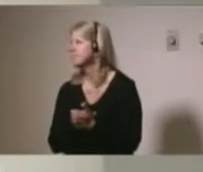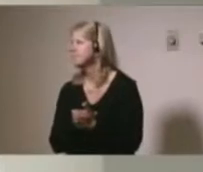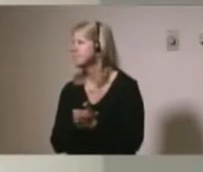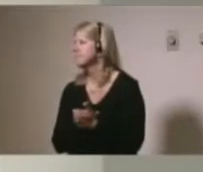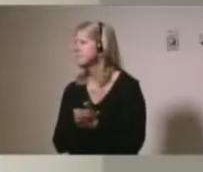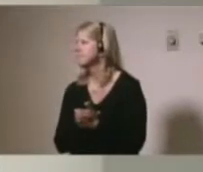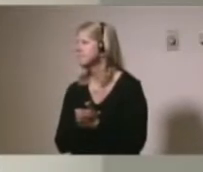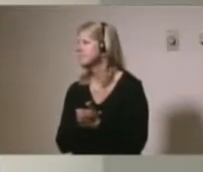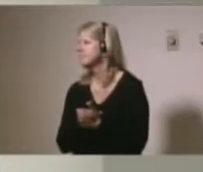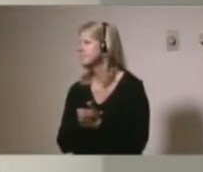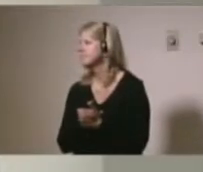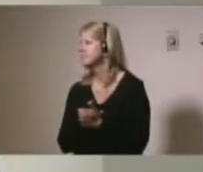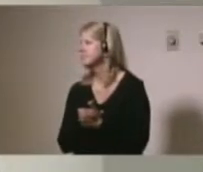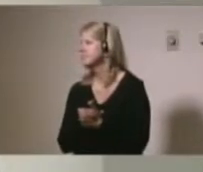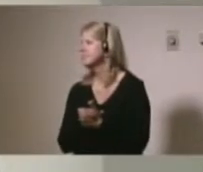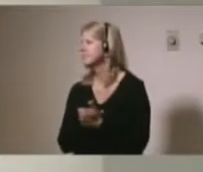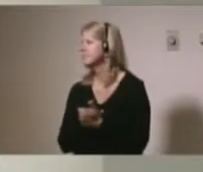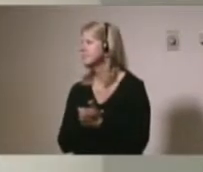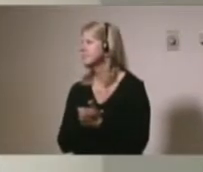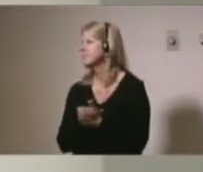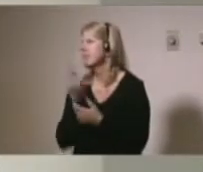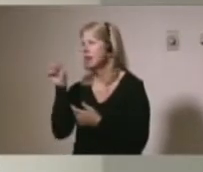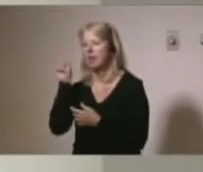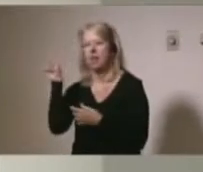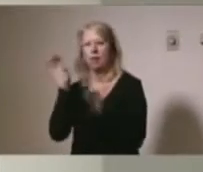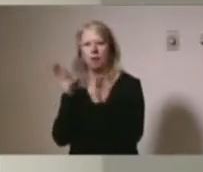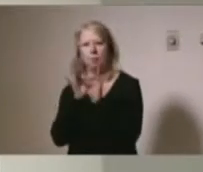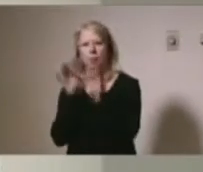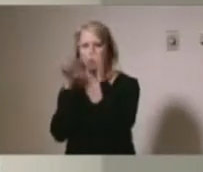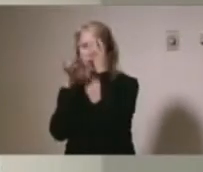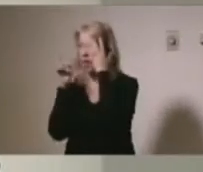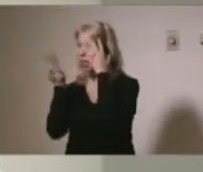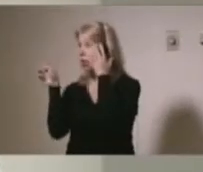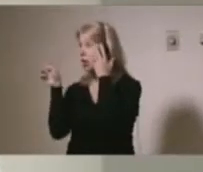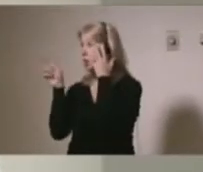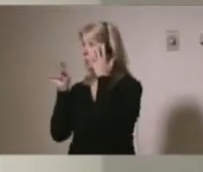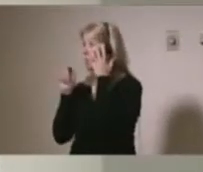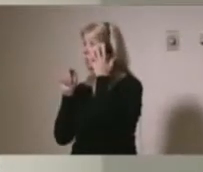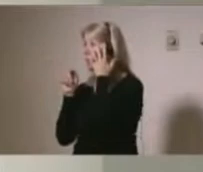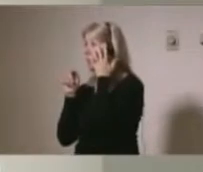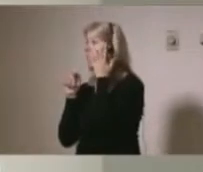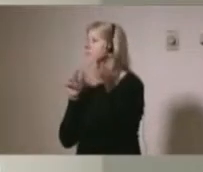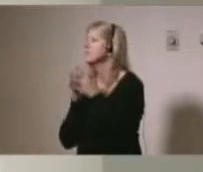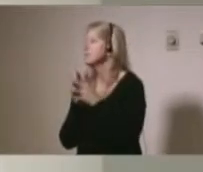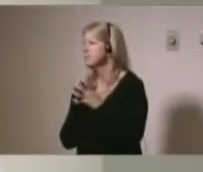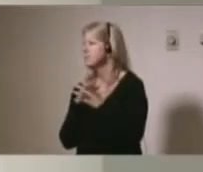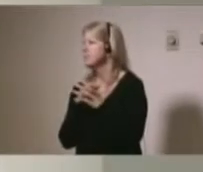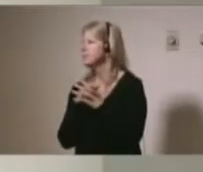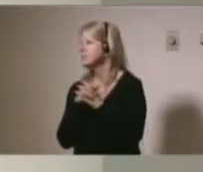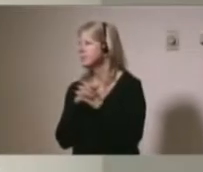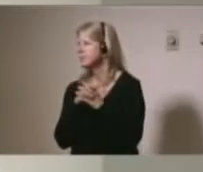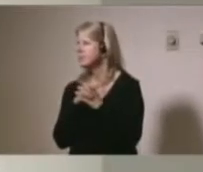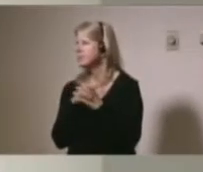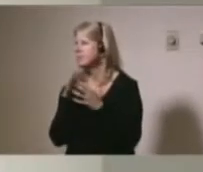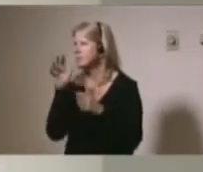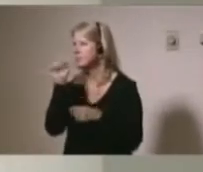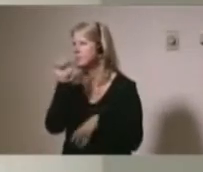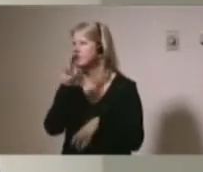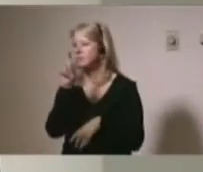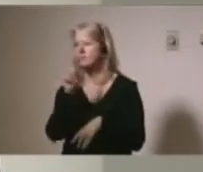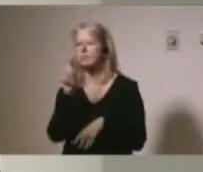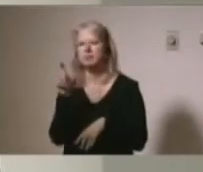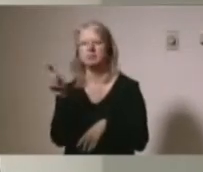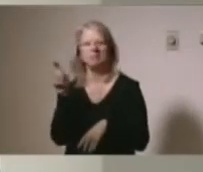Those things are important. I'll go back one. And just have a look at the screen there, and I suppose that's a banking